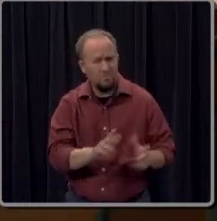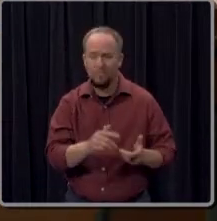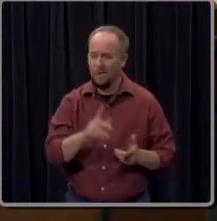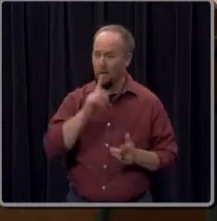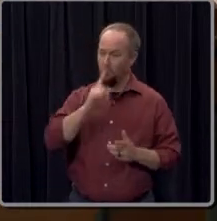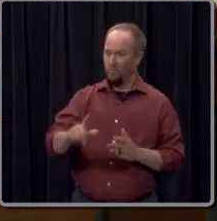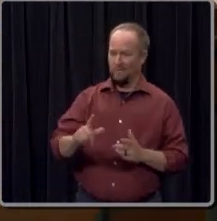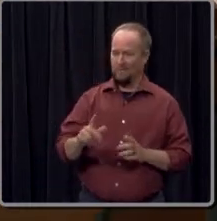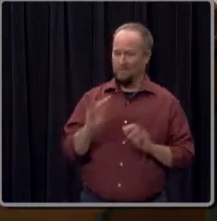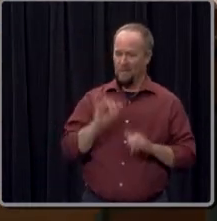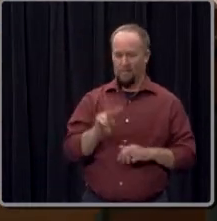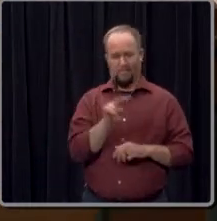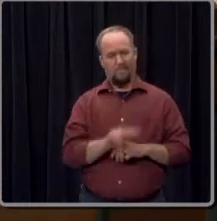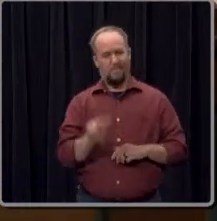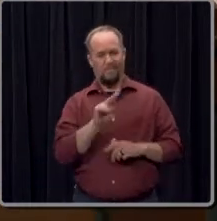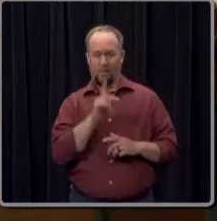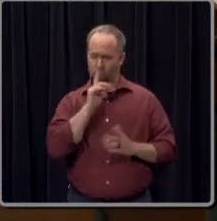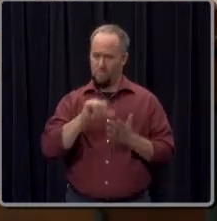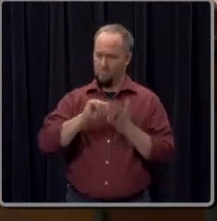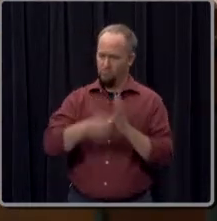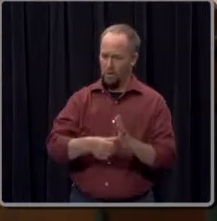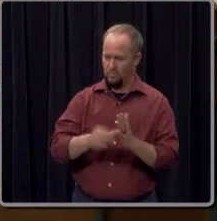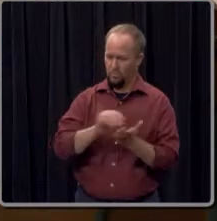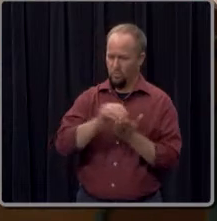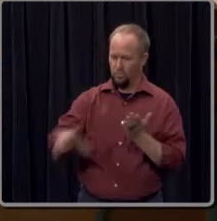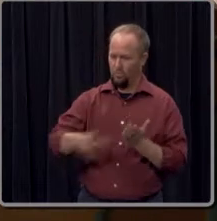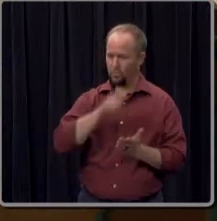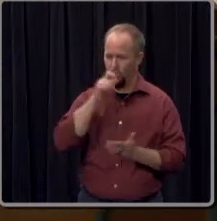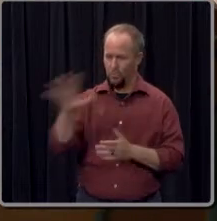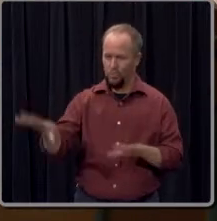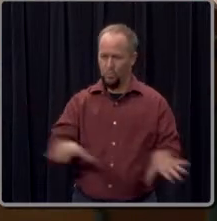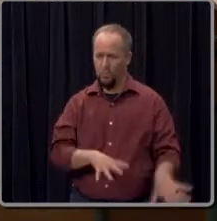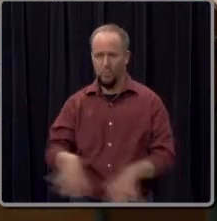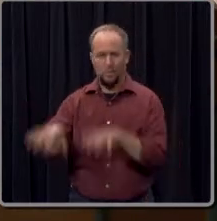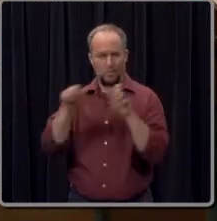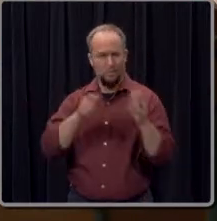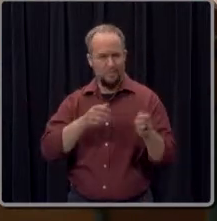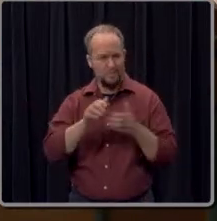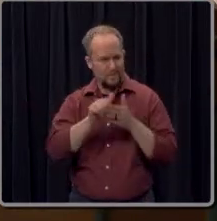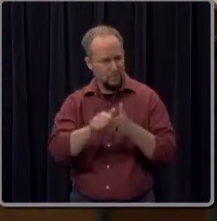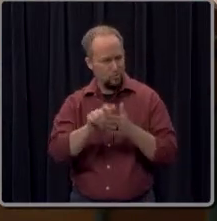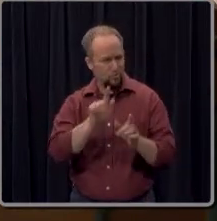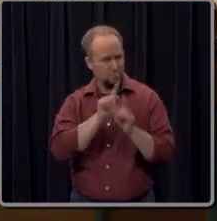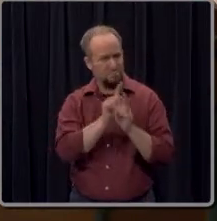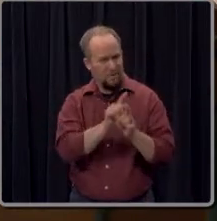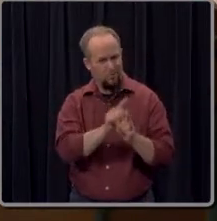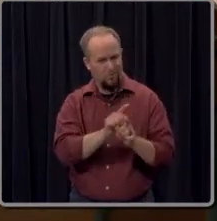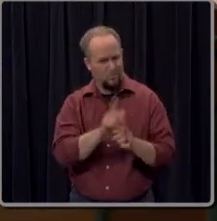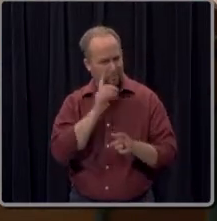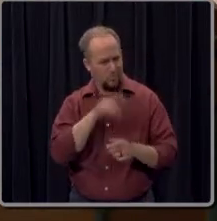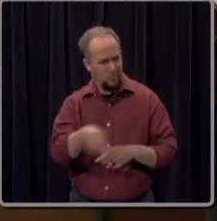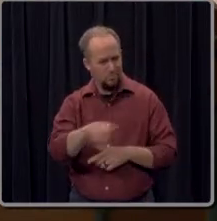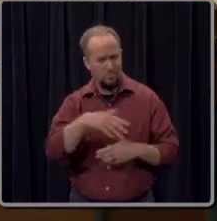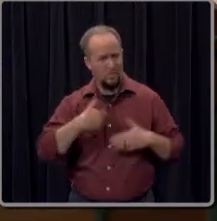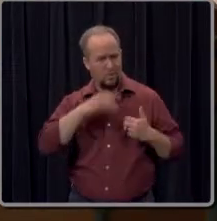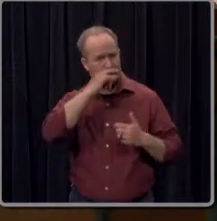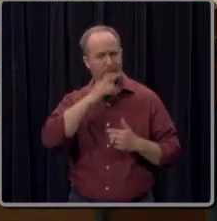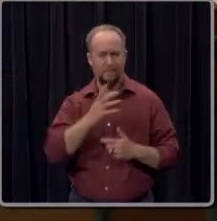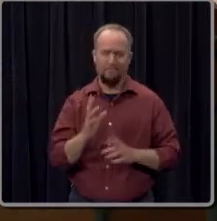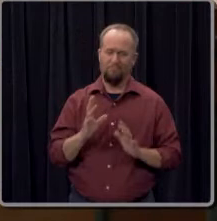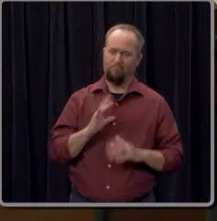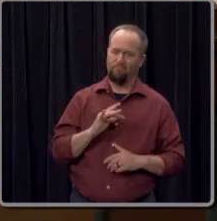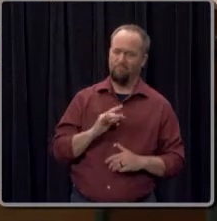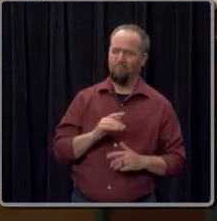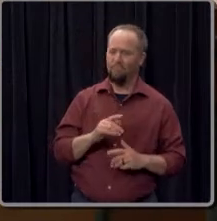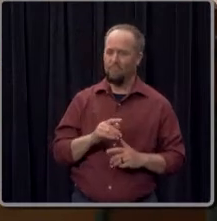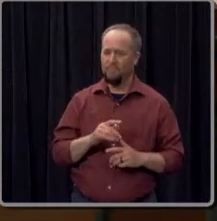impressed with the students who step into those roles to be mentors for those other kids. And they gave a lot